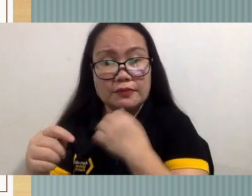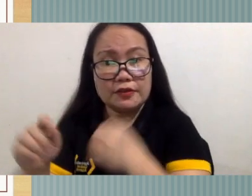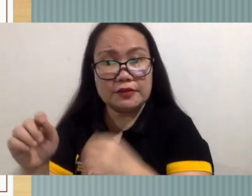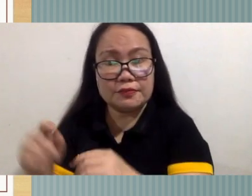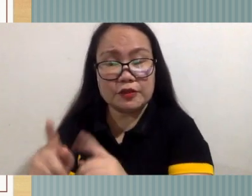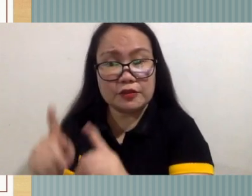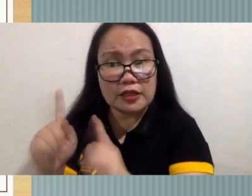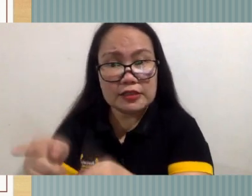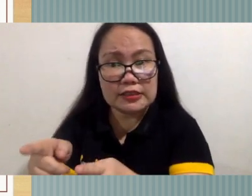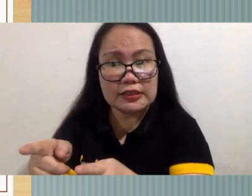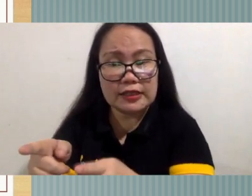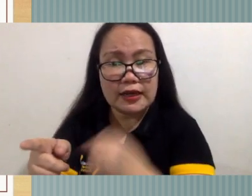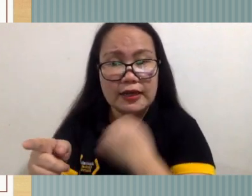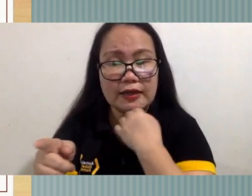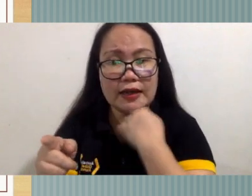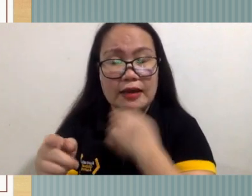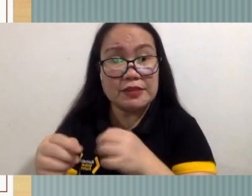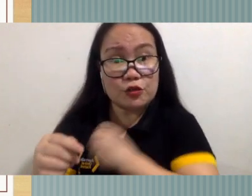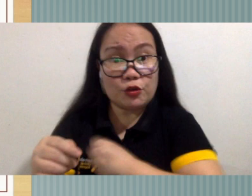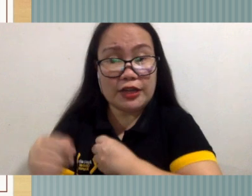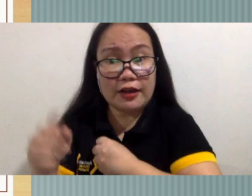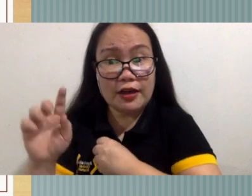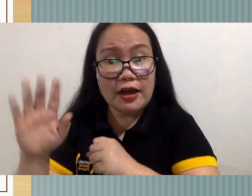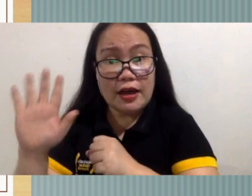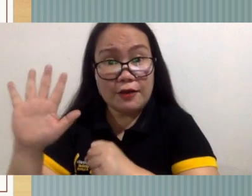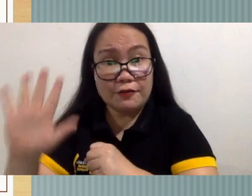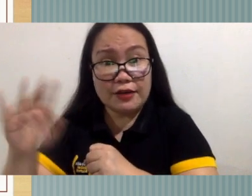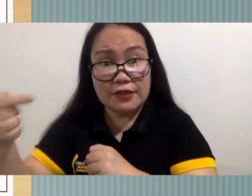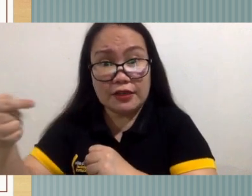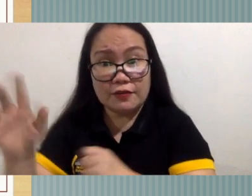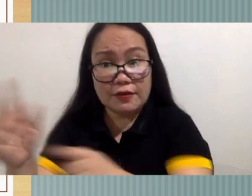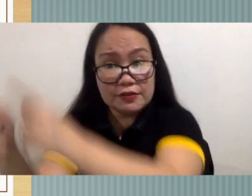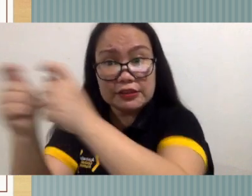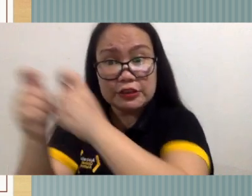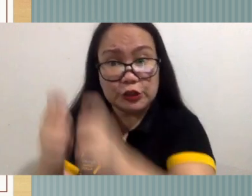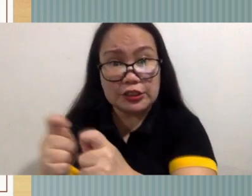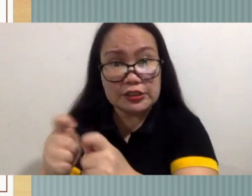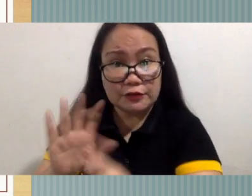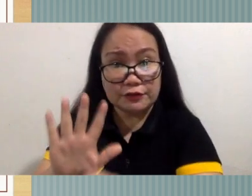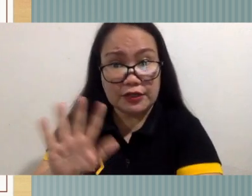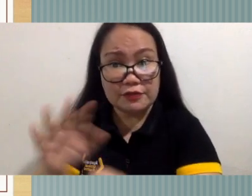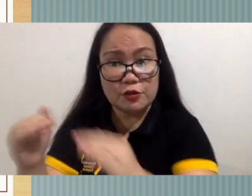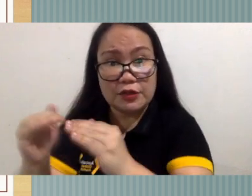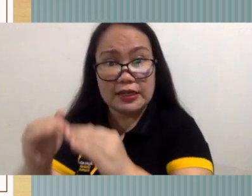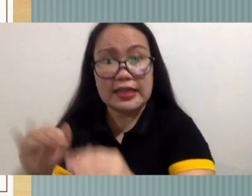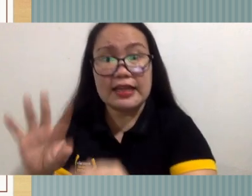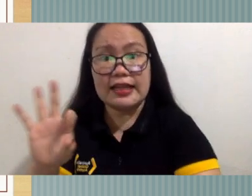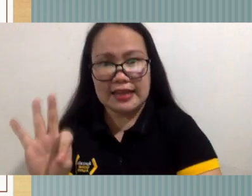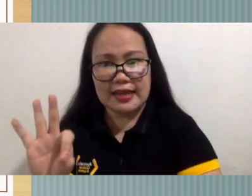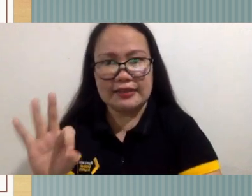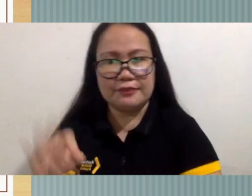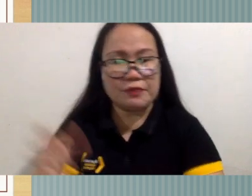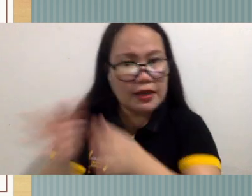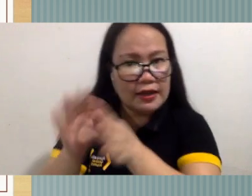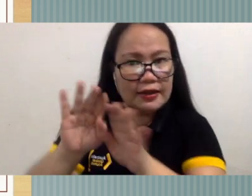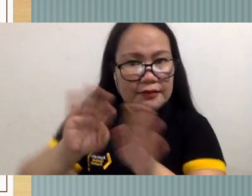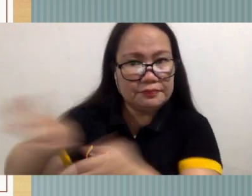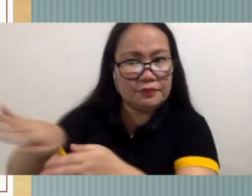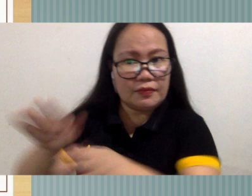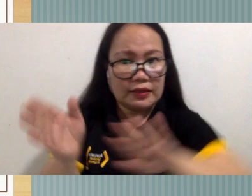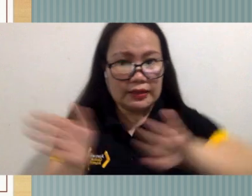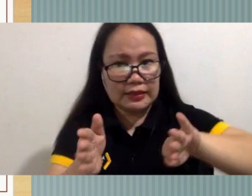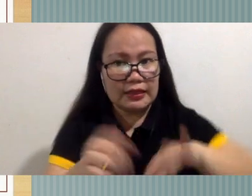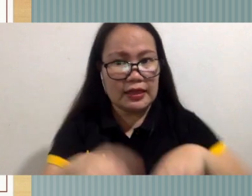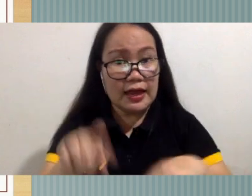9. This is our first root or solution. And then the second equation is x minus 5 is equal